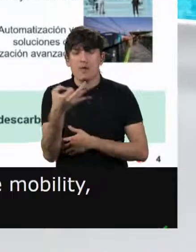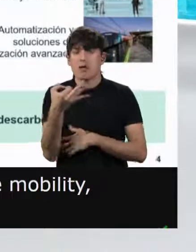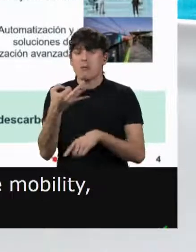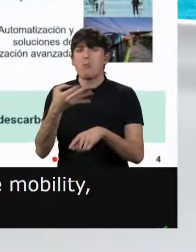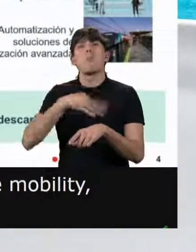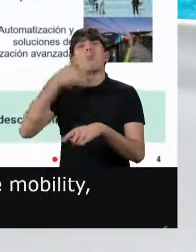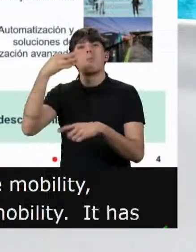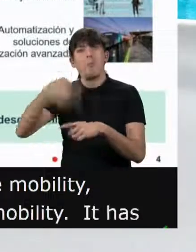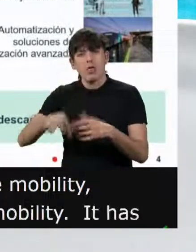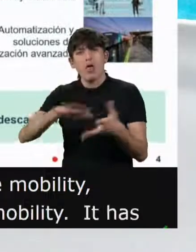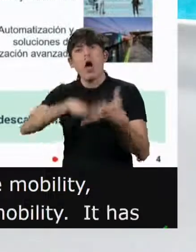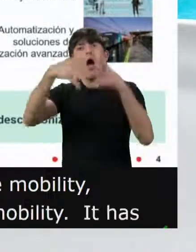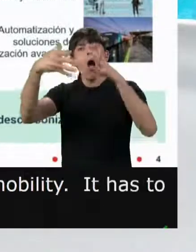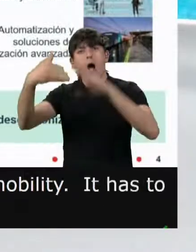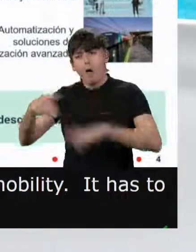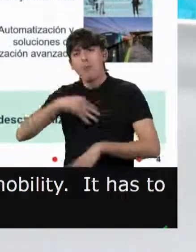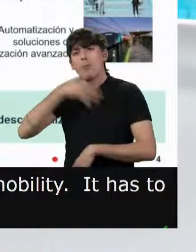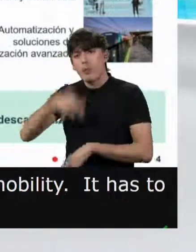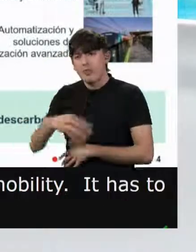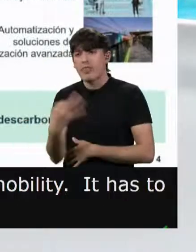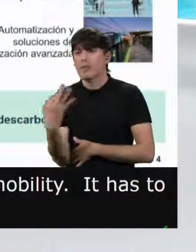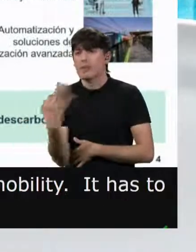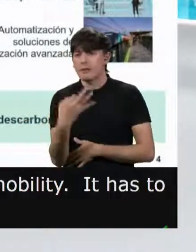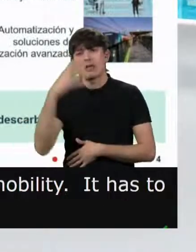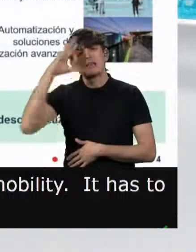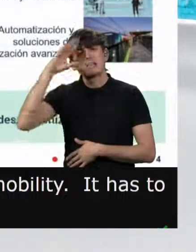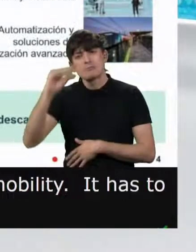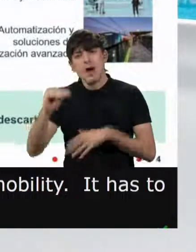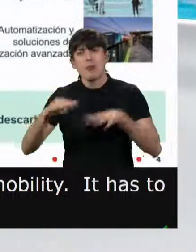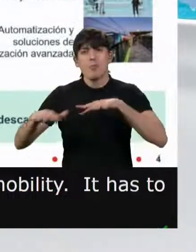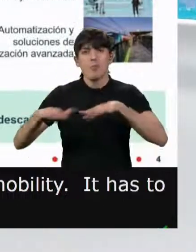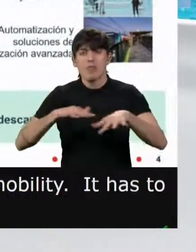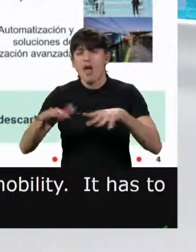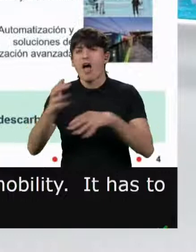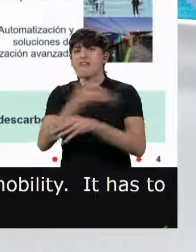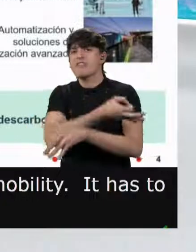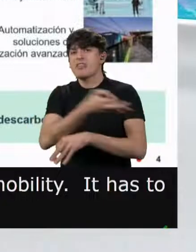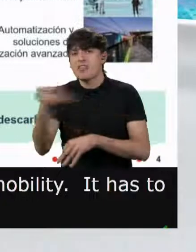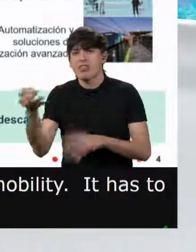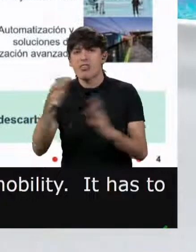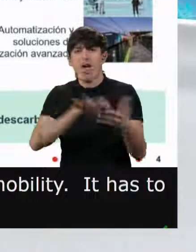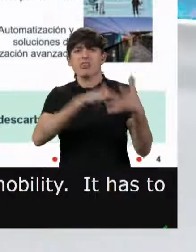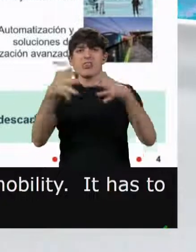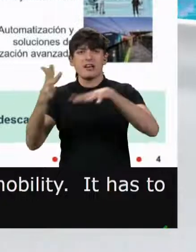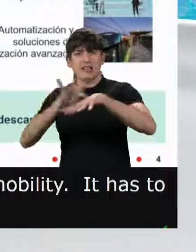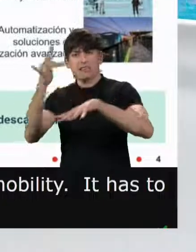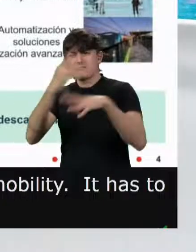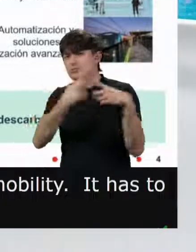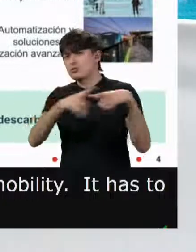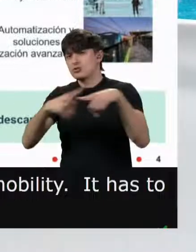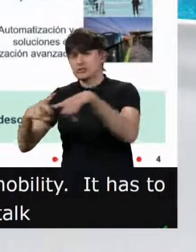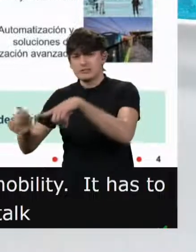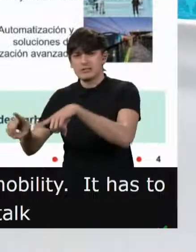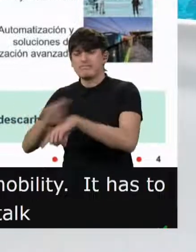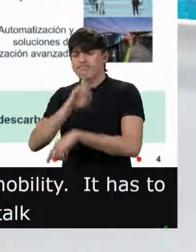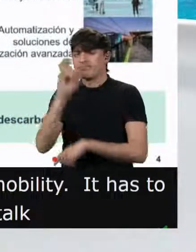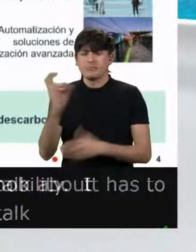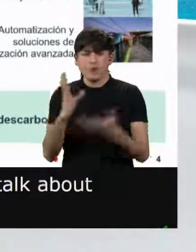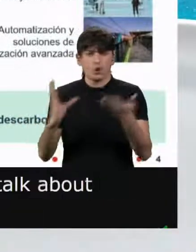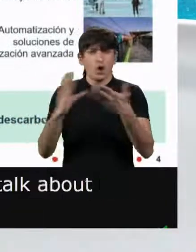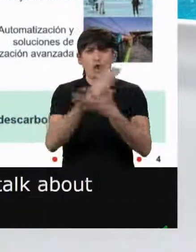to be feasible. And here we talk about efficiency, digitization, and so